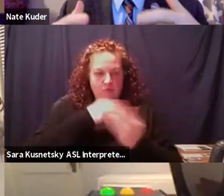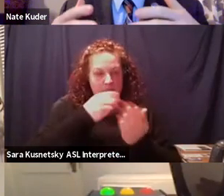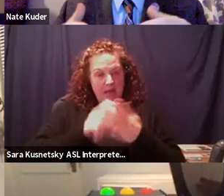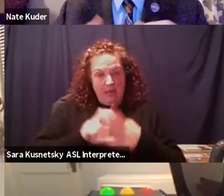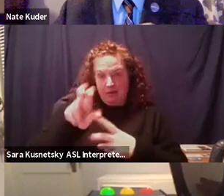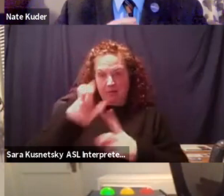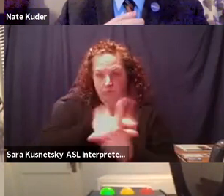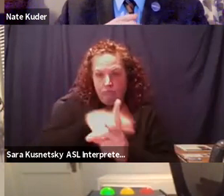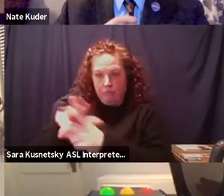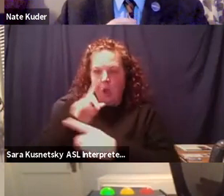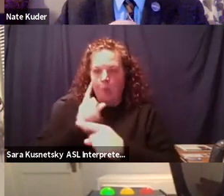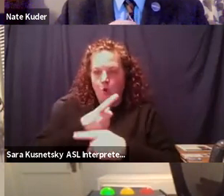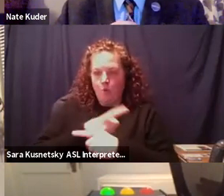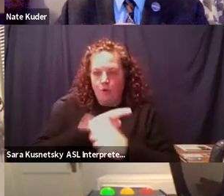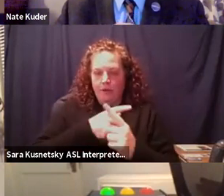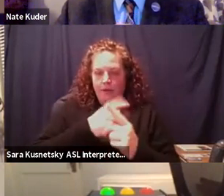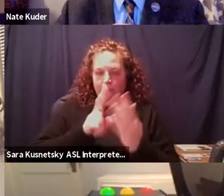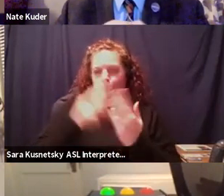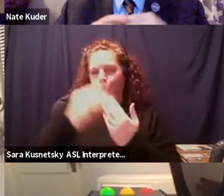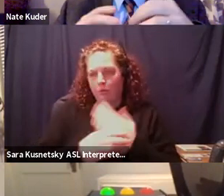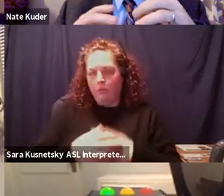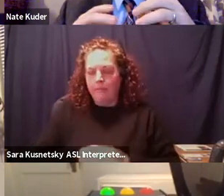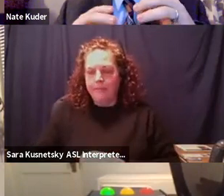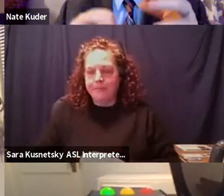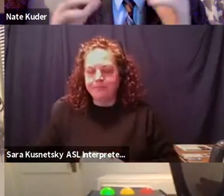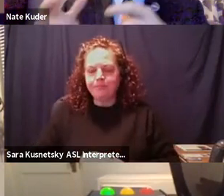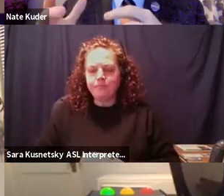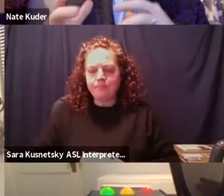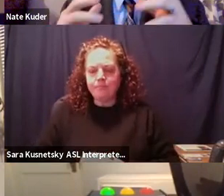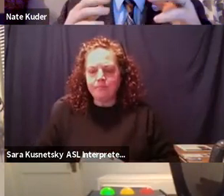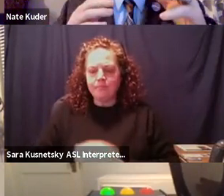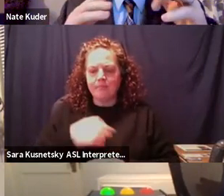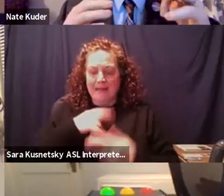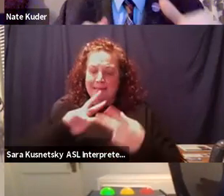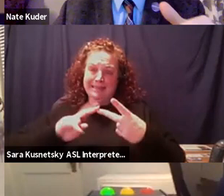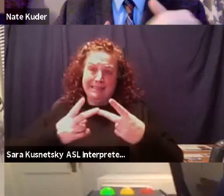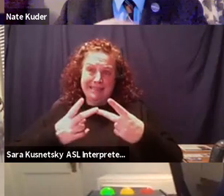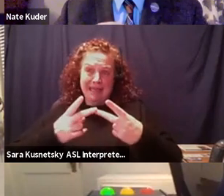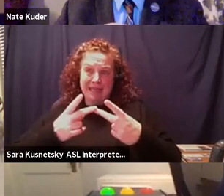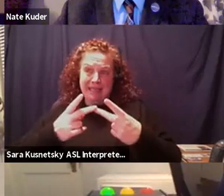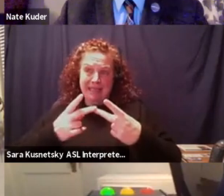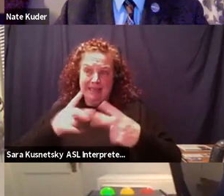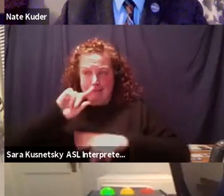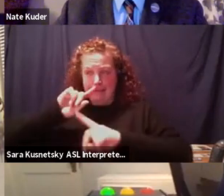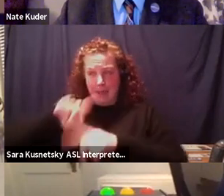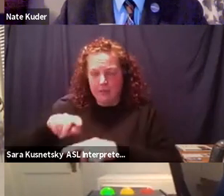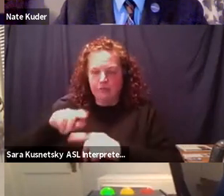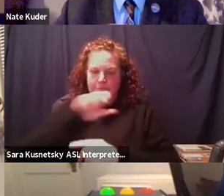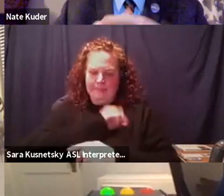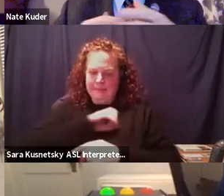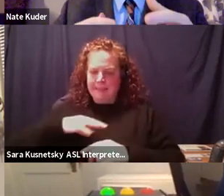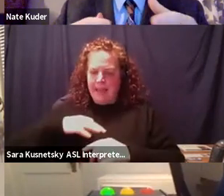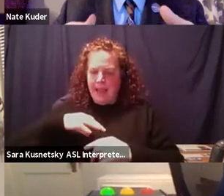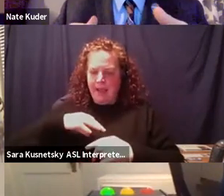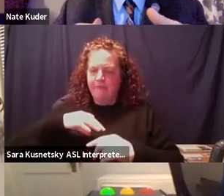of curricular resources in that way. And I think the second part are, of course, the staff and the positions that will